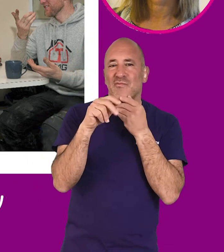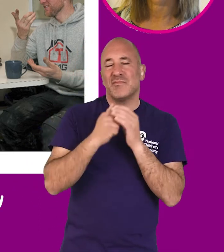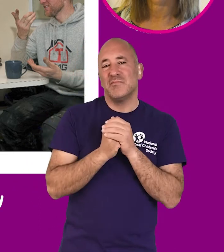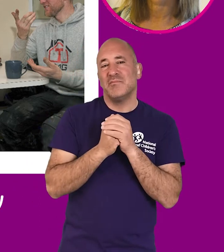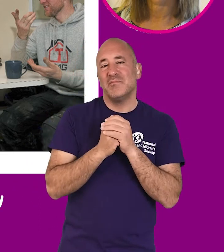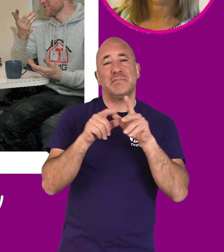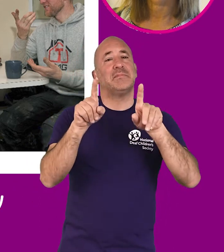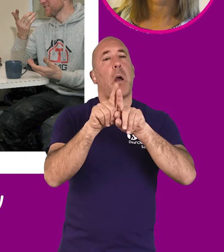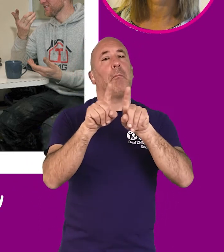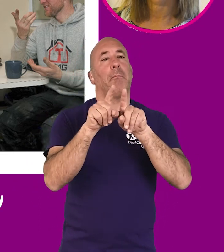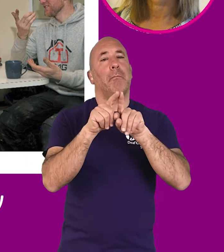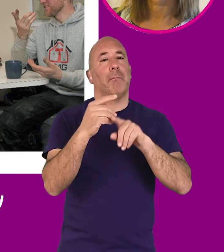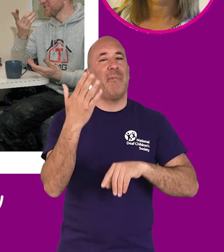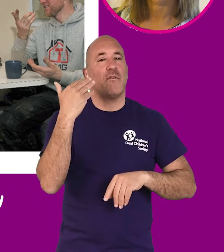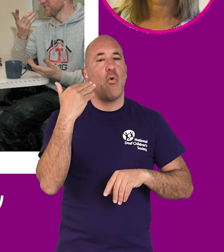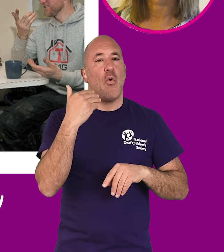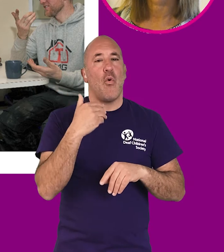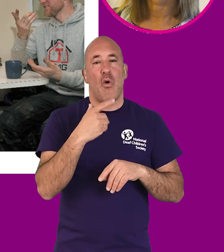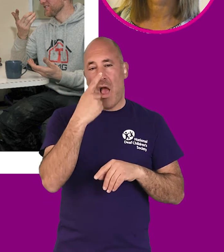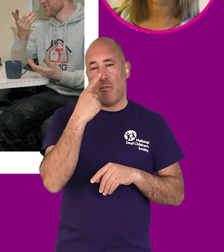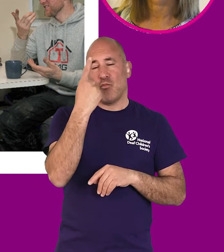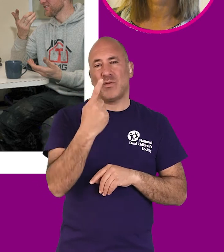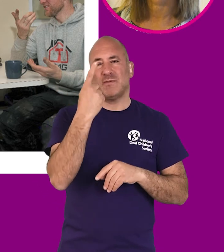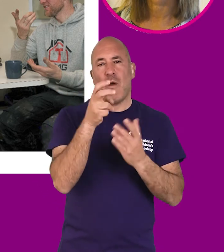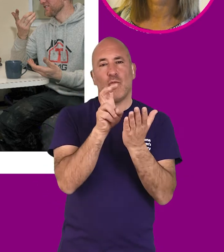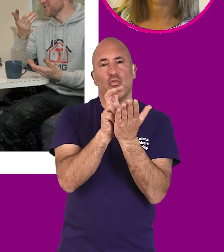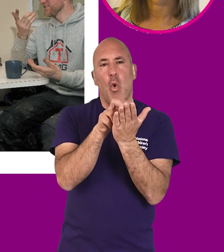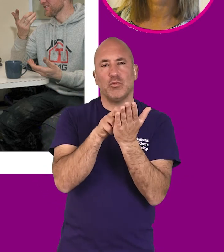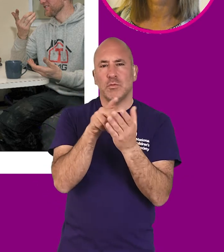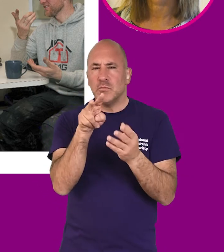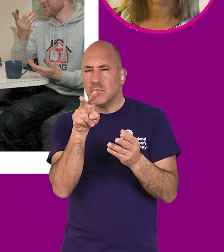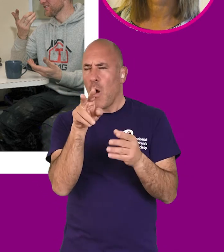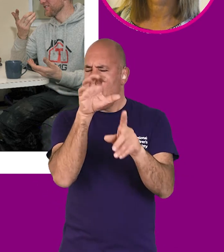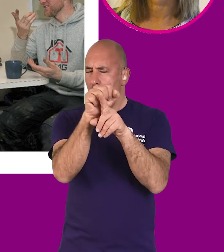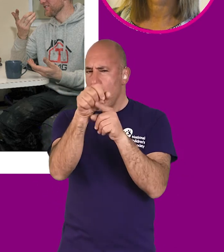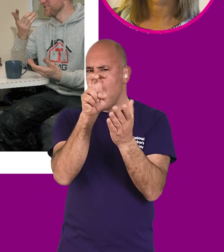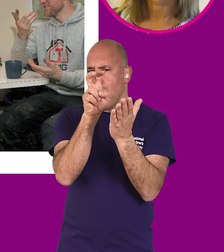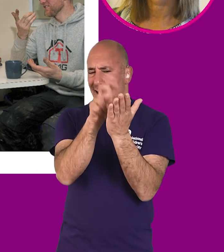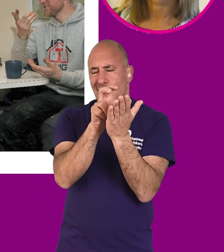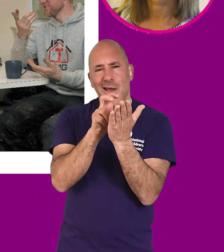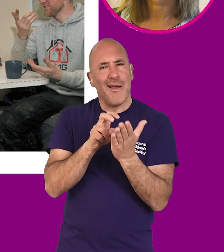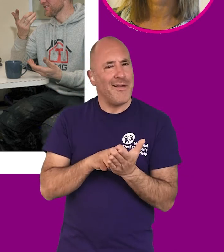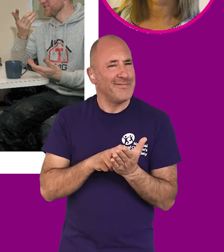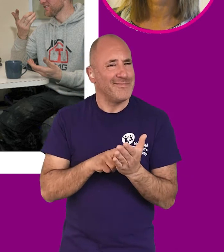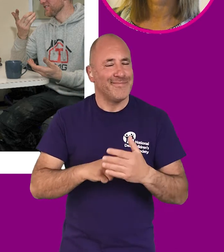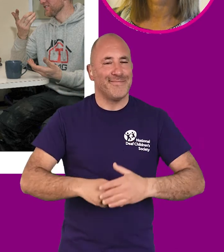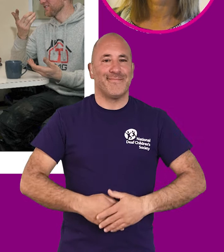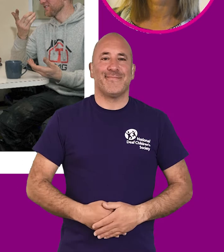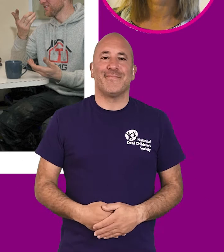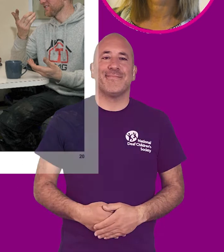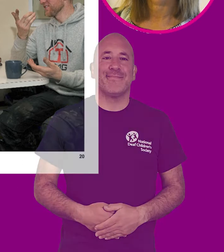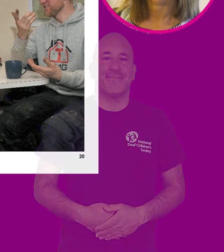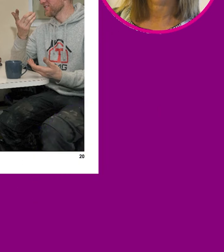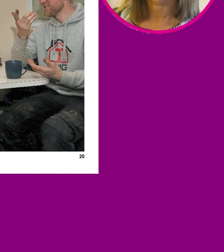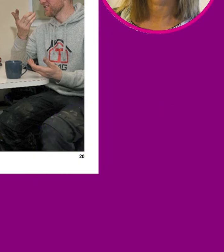we might be able to adjust things for Elijah. So, same again, if you make a few notes for yourself, just to see what you